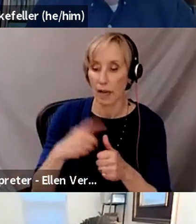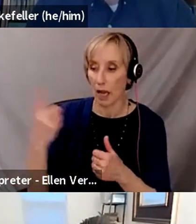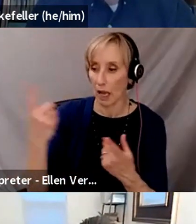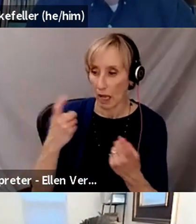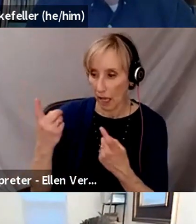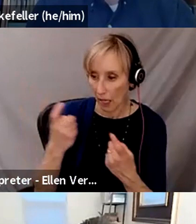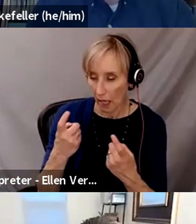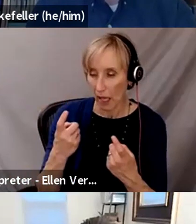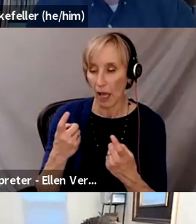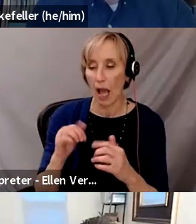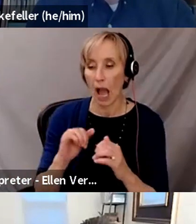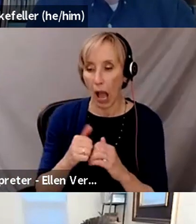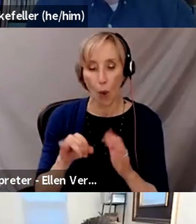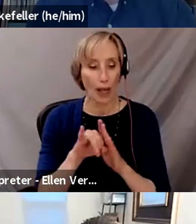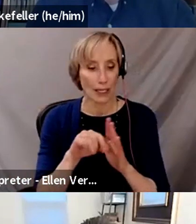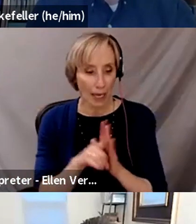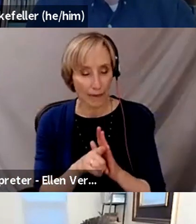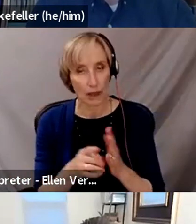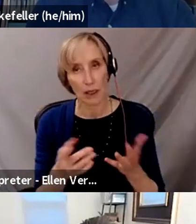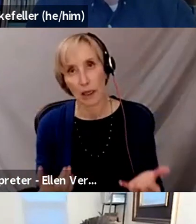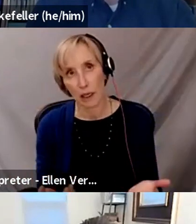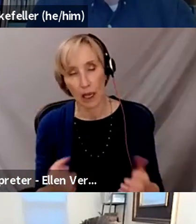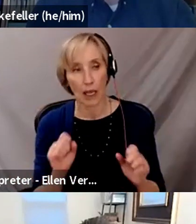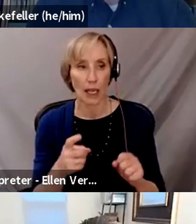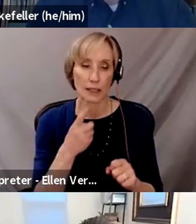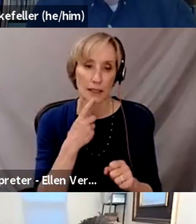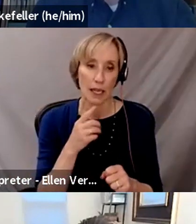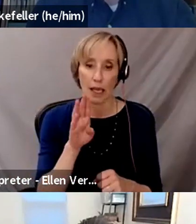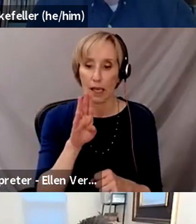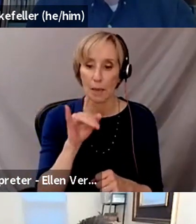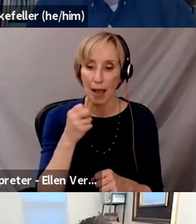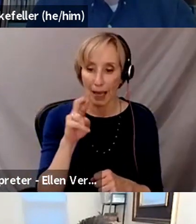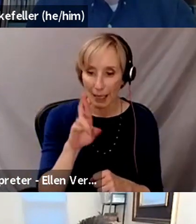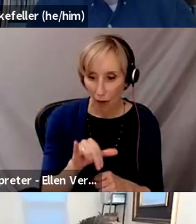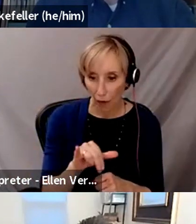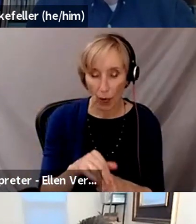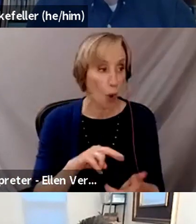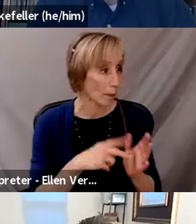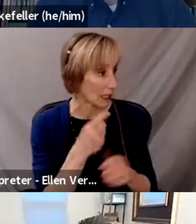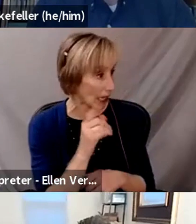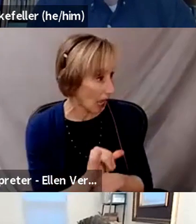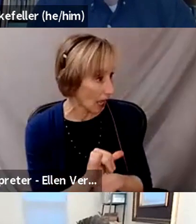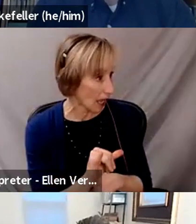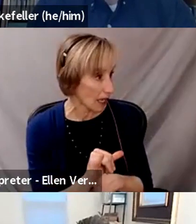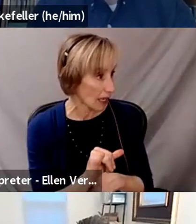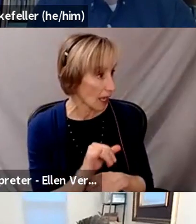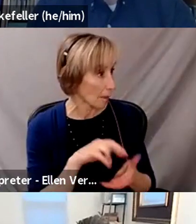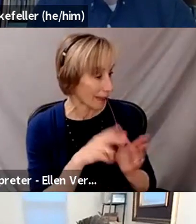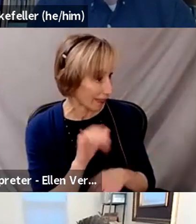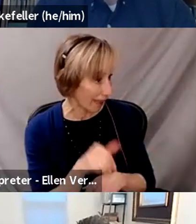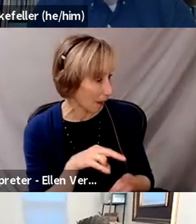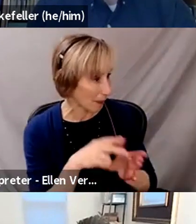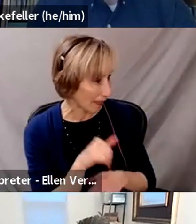agender or non-binary. And then the therapist might be like, so you're gay, so you're this, so you're that. And then it's